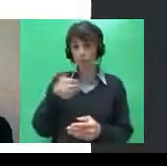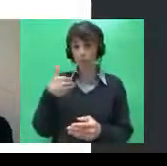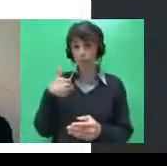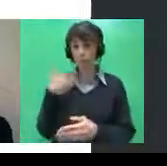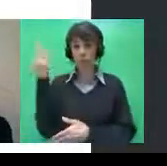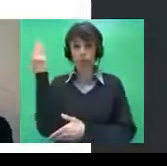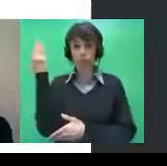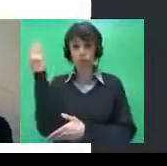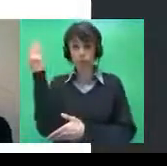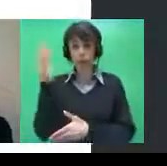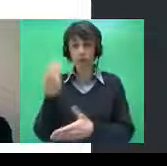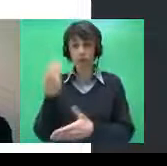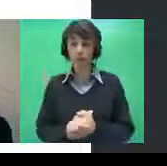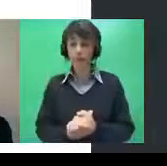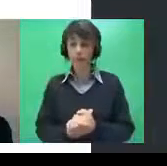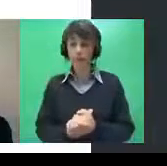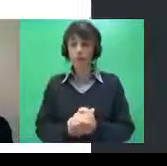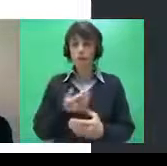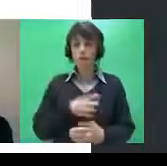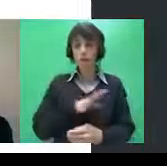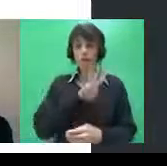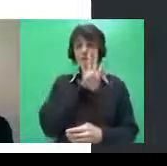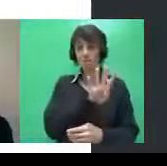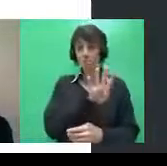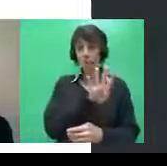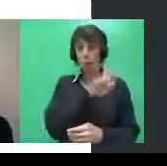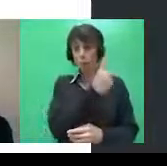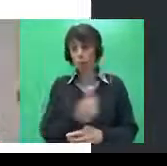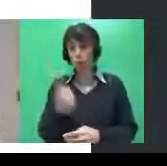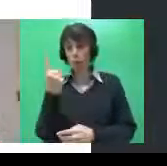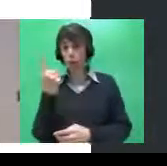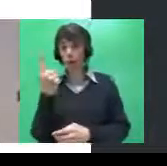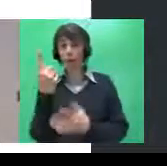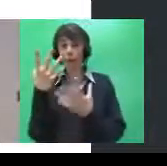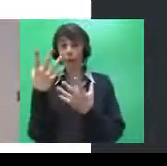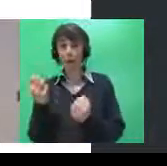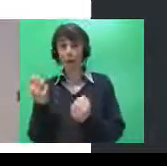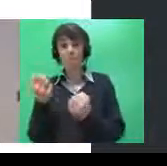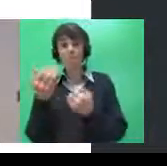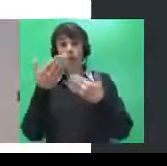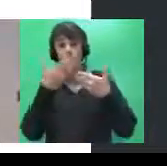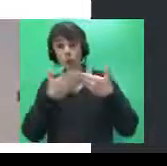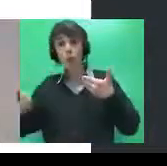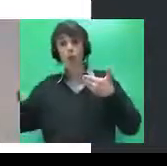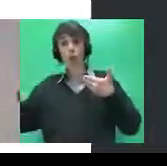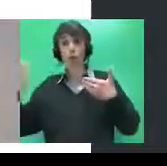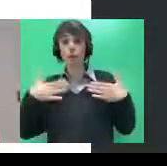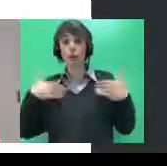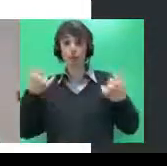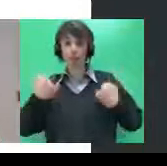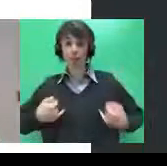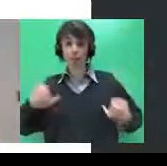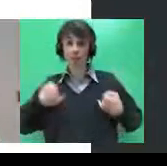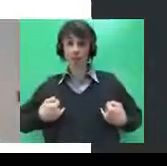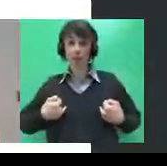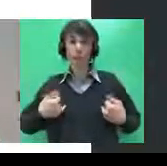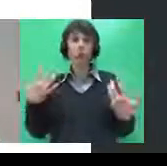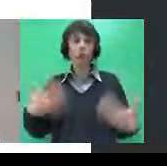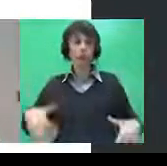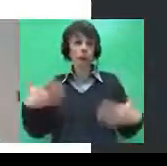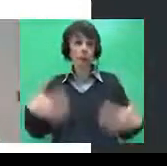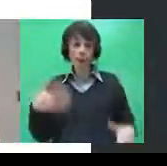but 1 in 4 people live with at least one long-term health condition, and in real terms that's upwards of 15 million people, and that number's